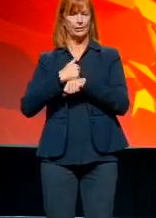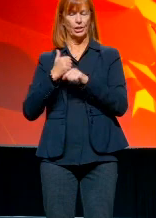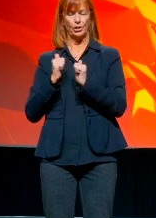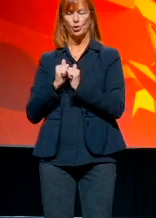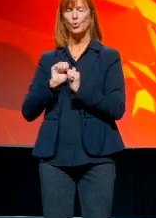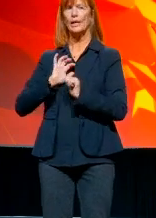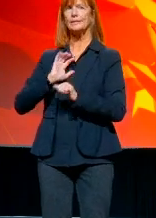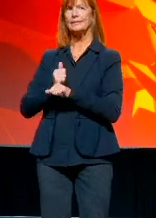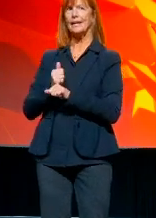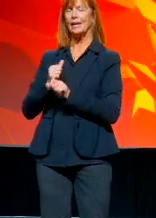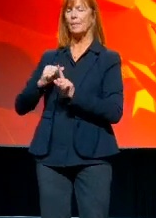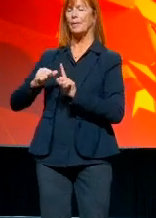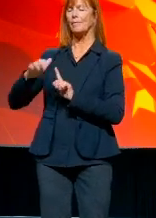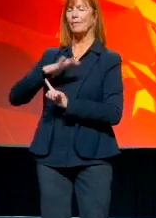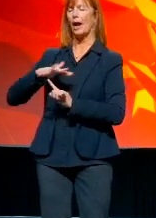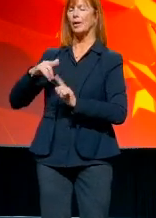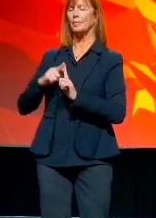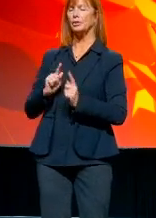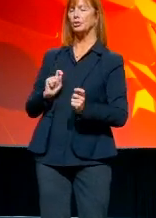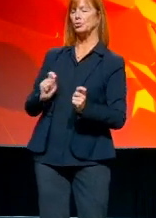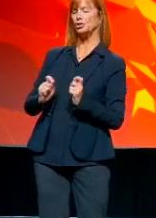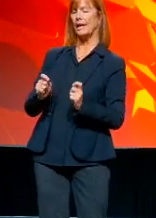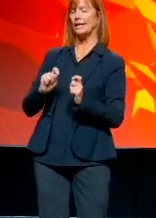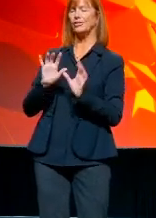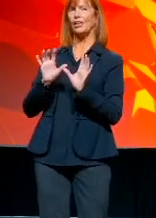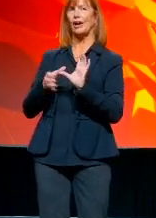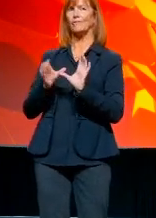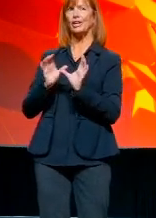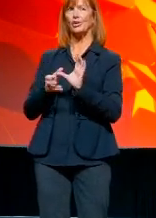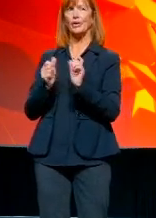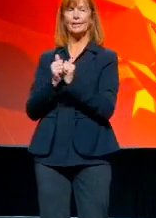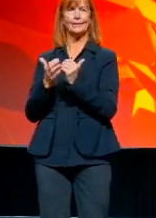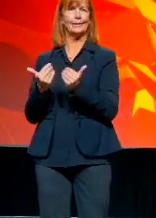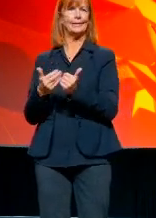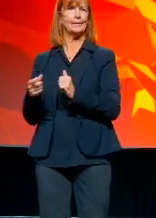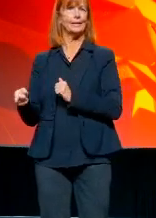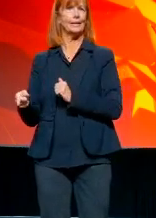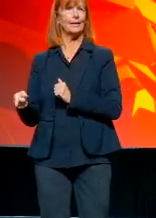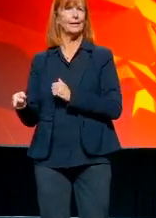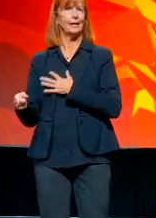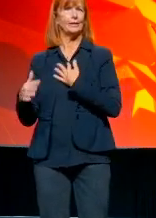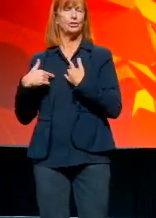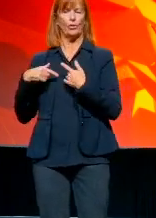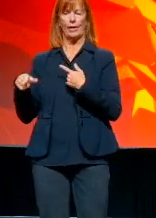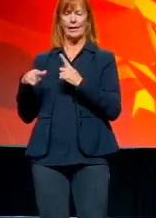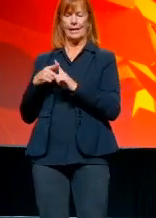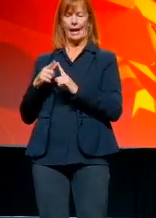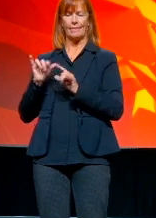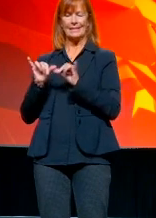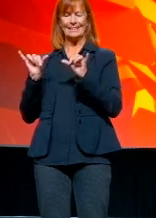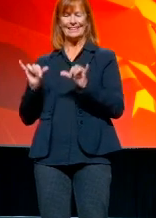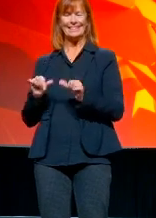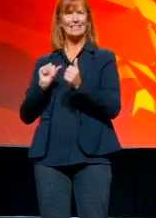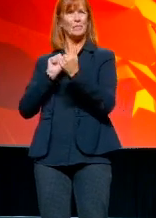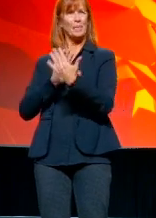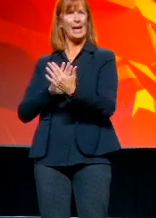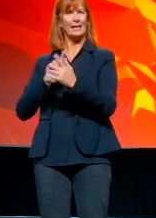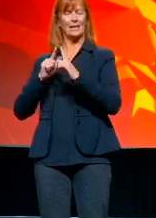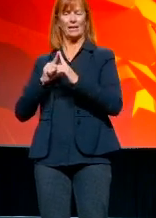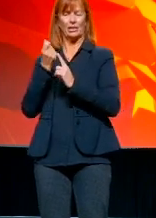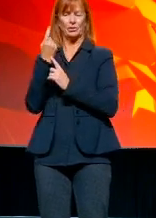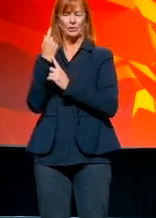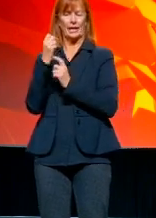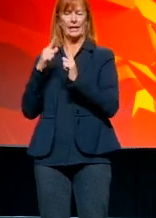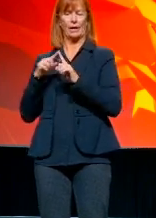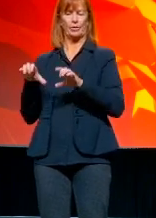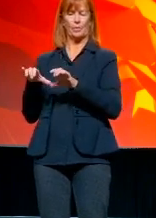to change the different configurations easily, so that we can have a systematic understanding of that model performance before